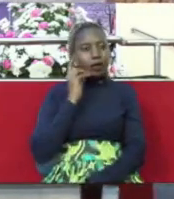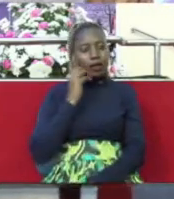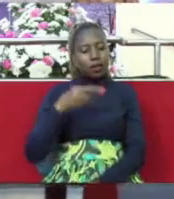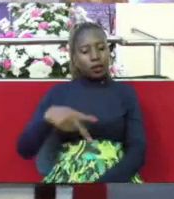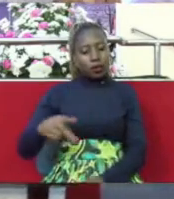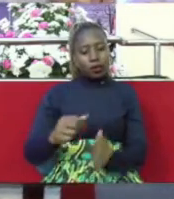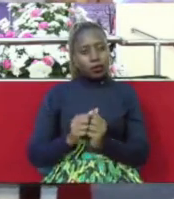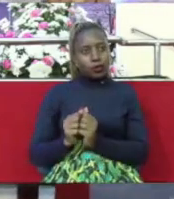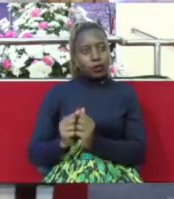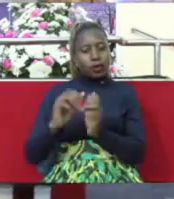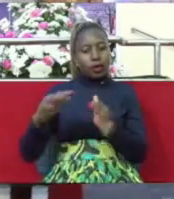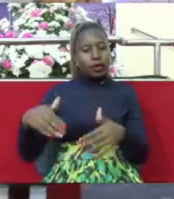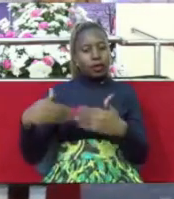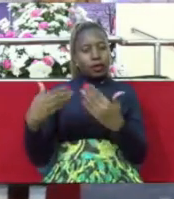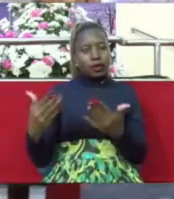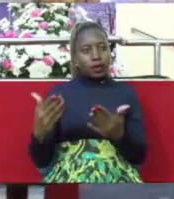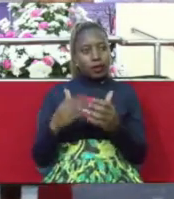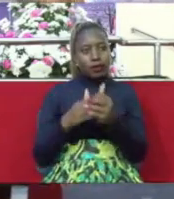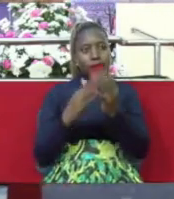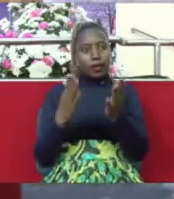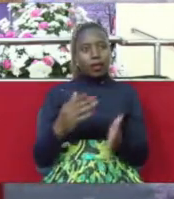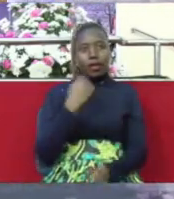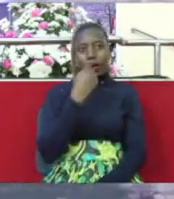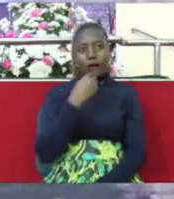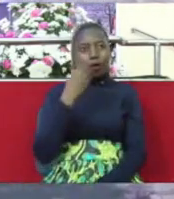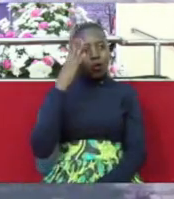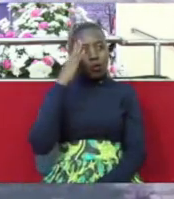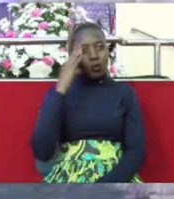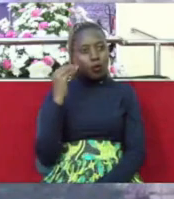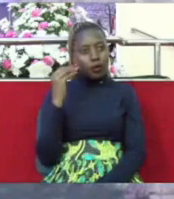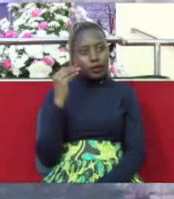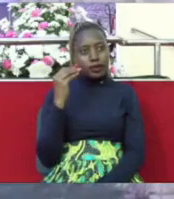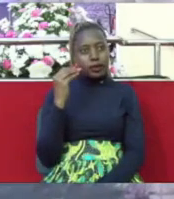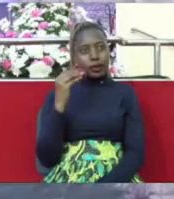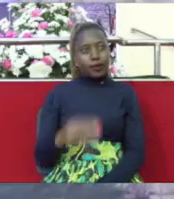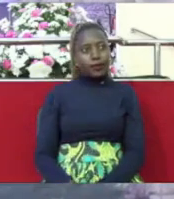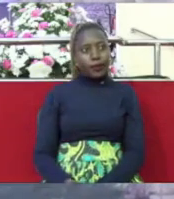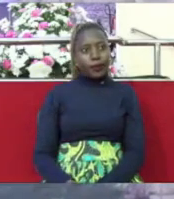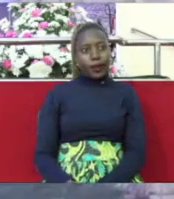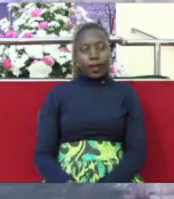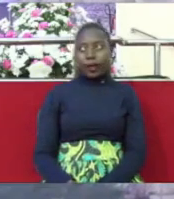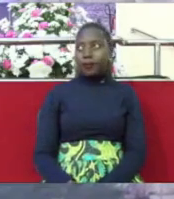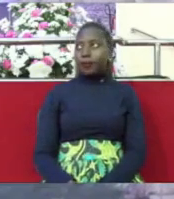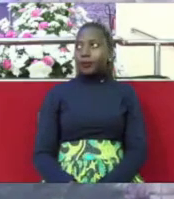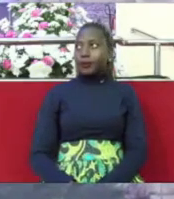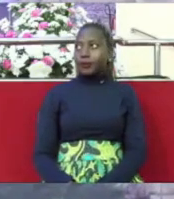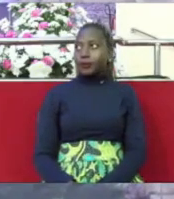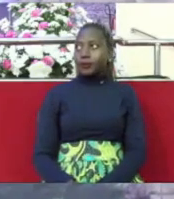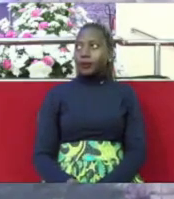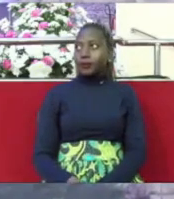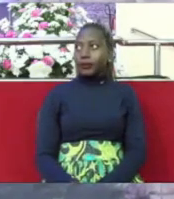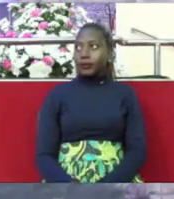had given them the leader Moses. Huu ni msimu ambao Mungu alikuwa ameondoa wana wa Israeli kutoka pale Misri na amekuwa na wao